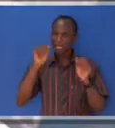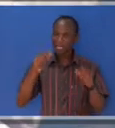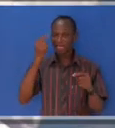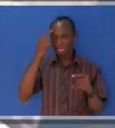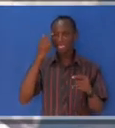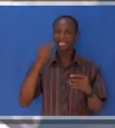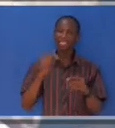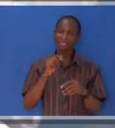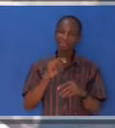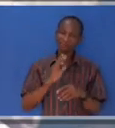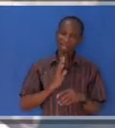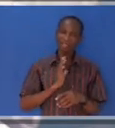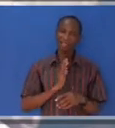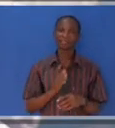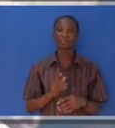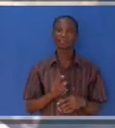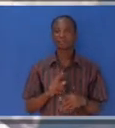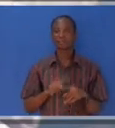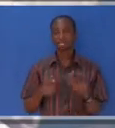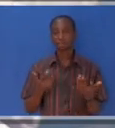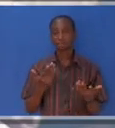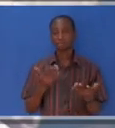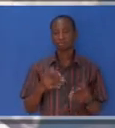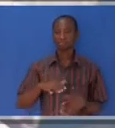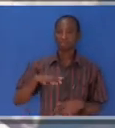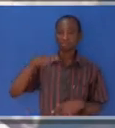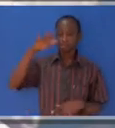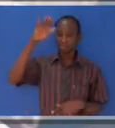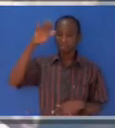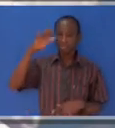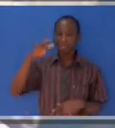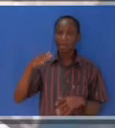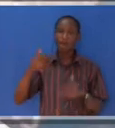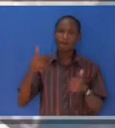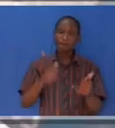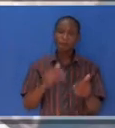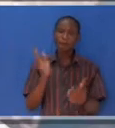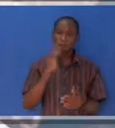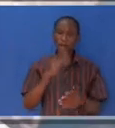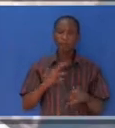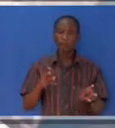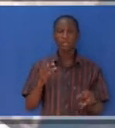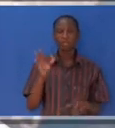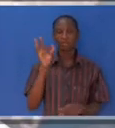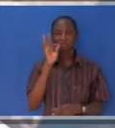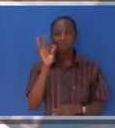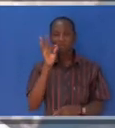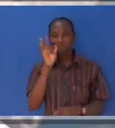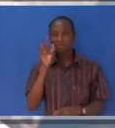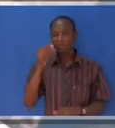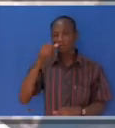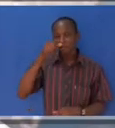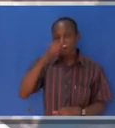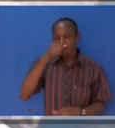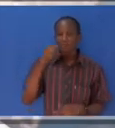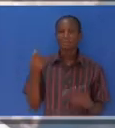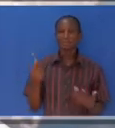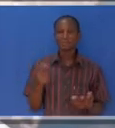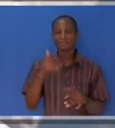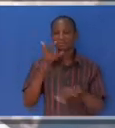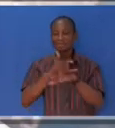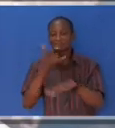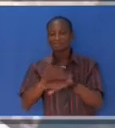ho nemom onyini ye no ofa bra boni enru boni onom wi cocaine